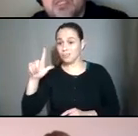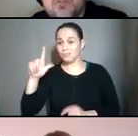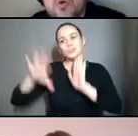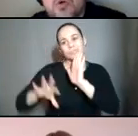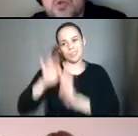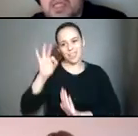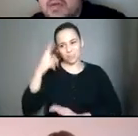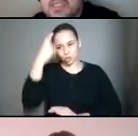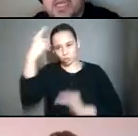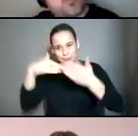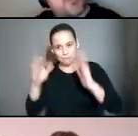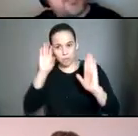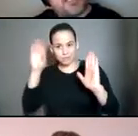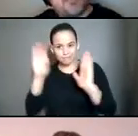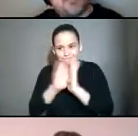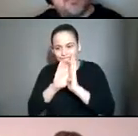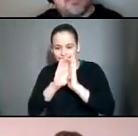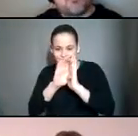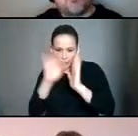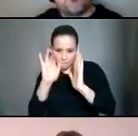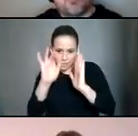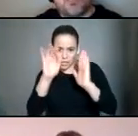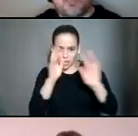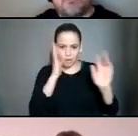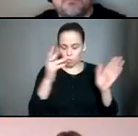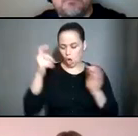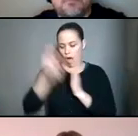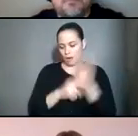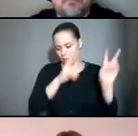be automatically logged in.